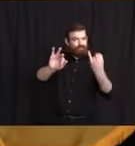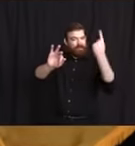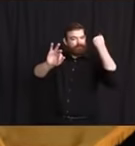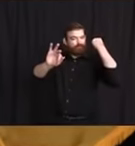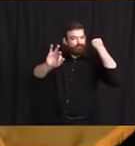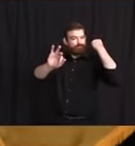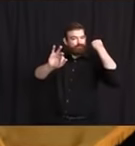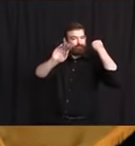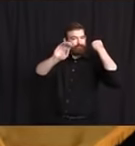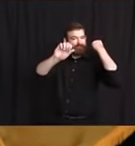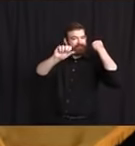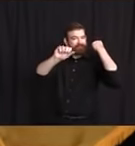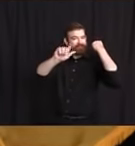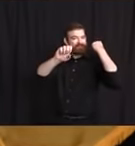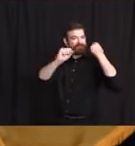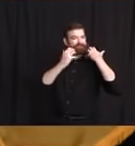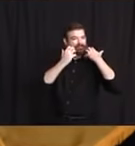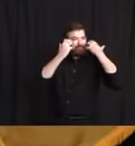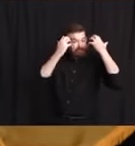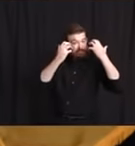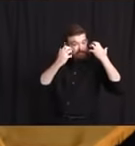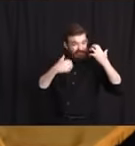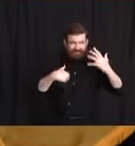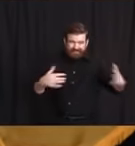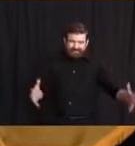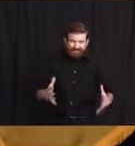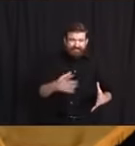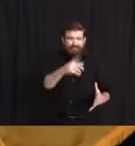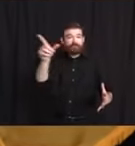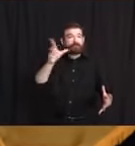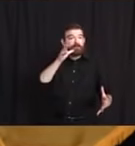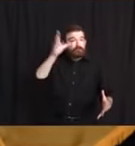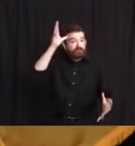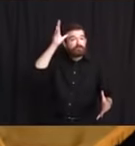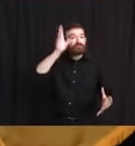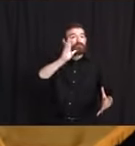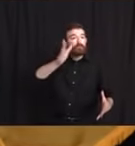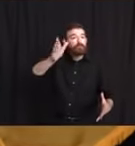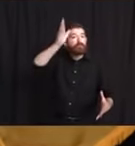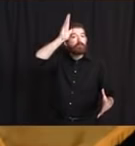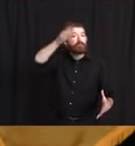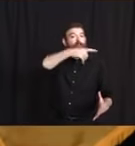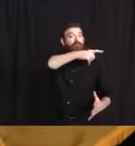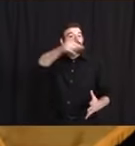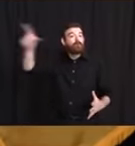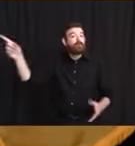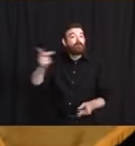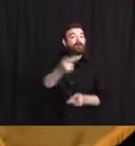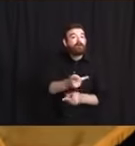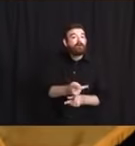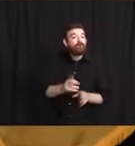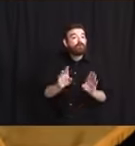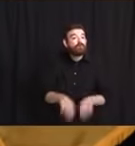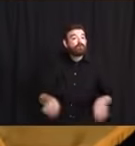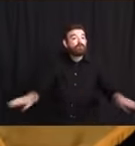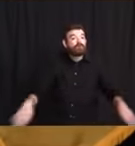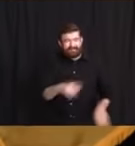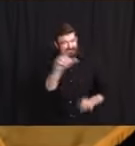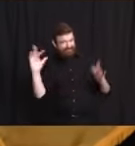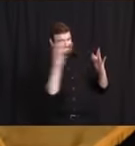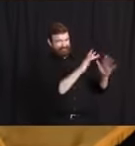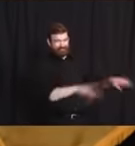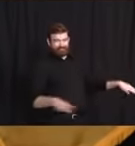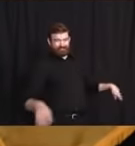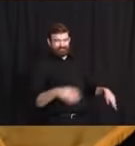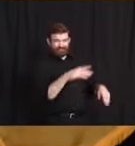parents, grandparents, and other caregivers to contact your healthcare provider and find out what special measures are in place